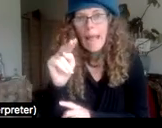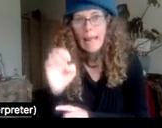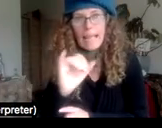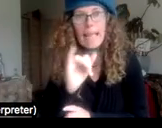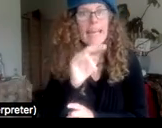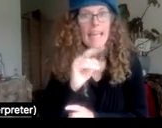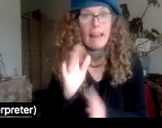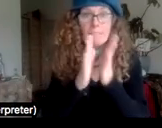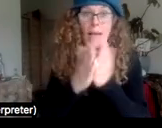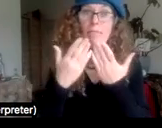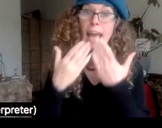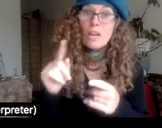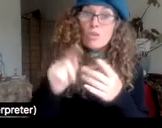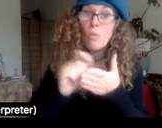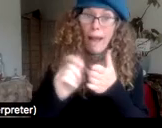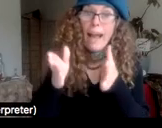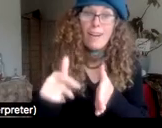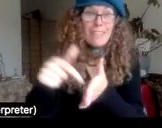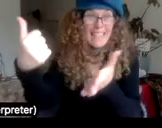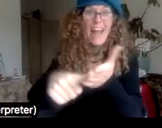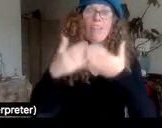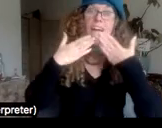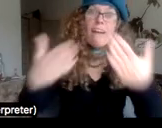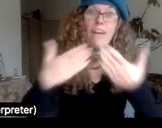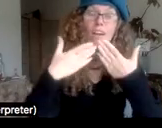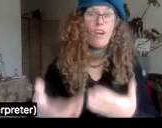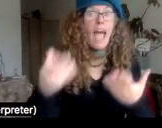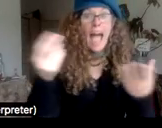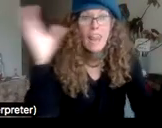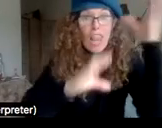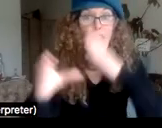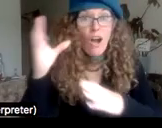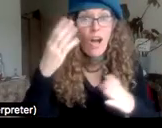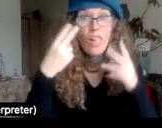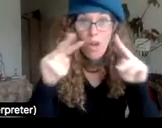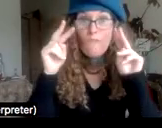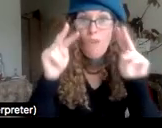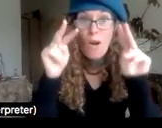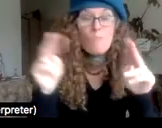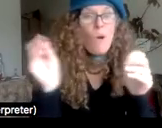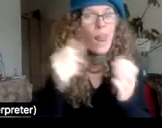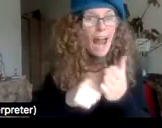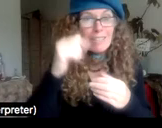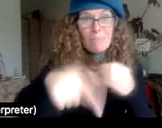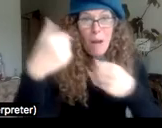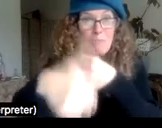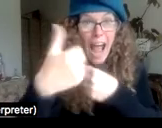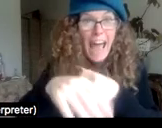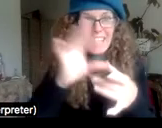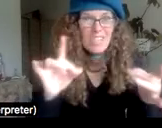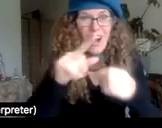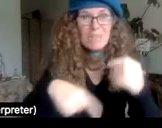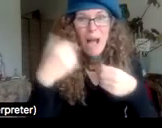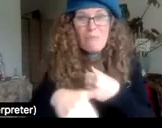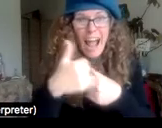just want to say thank you to the writer of this letter, and look for more letters about bread and stories